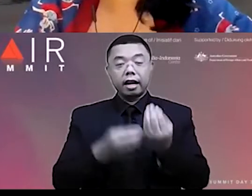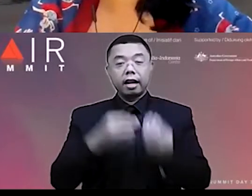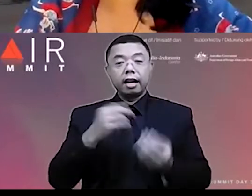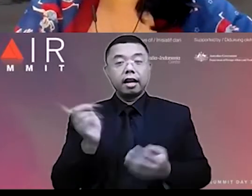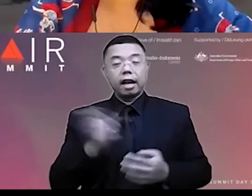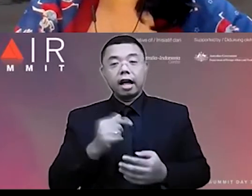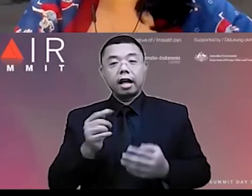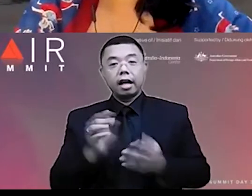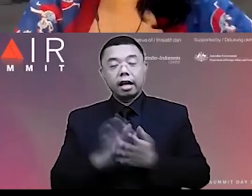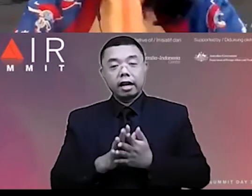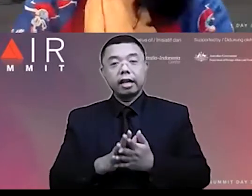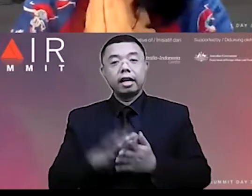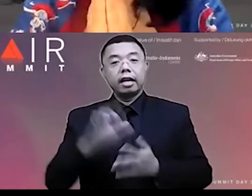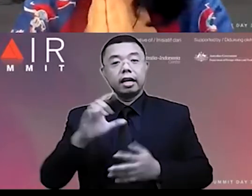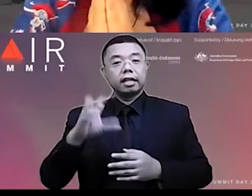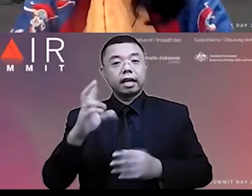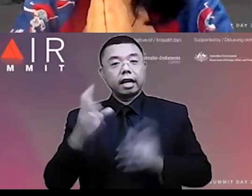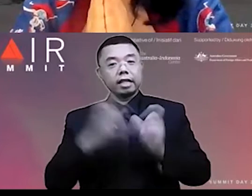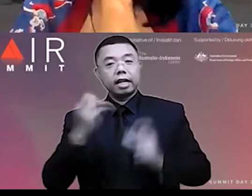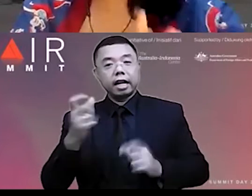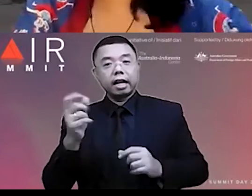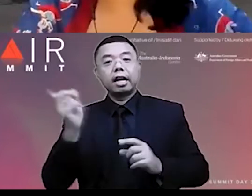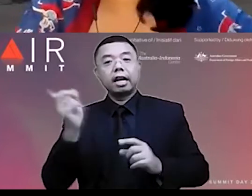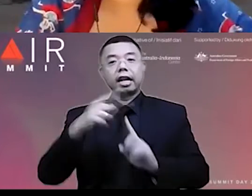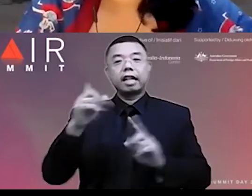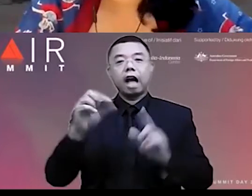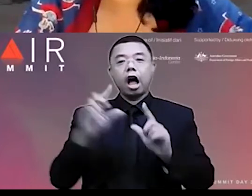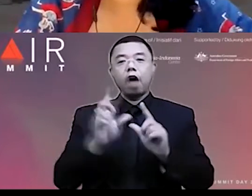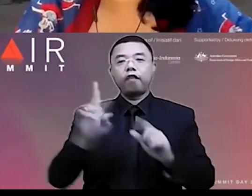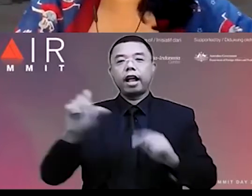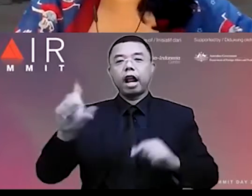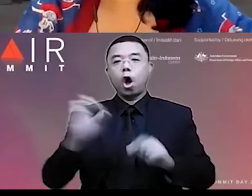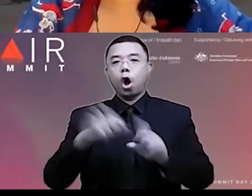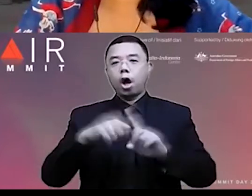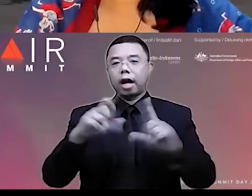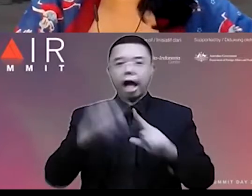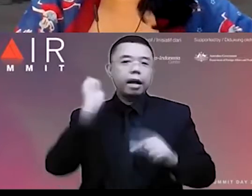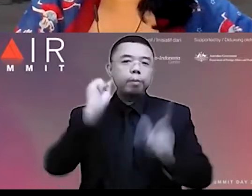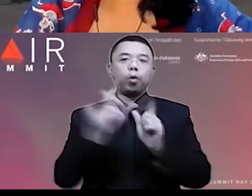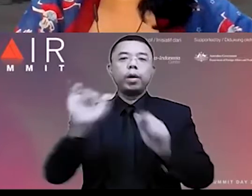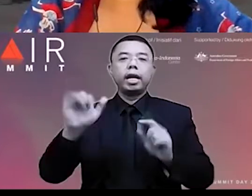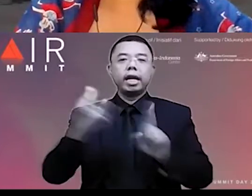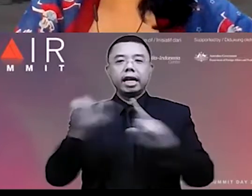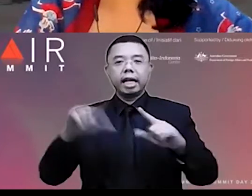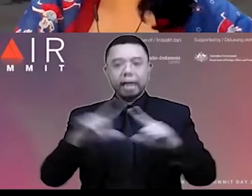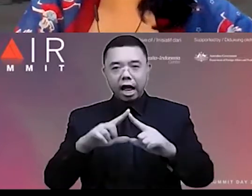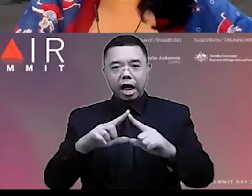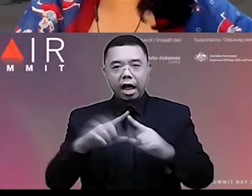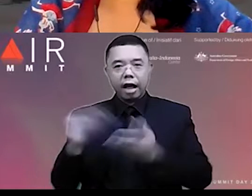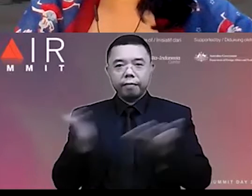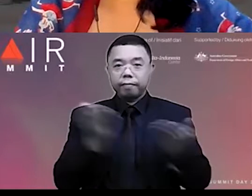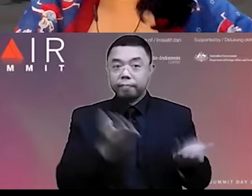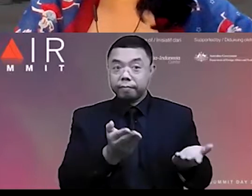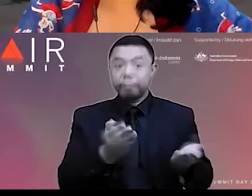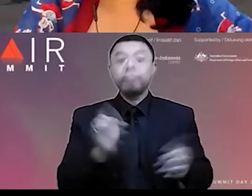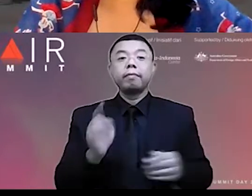Traveloka, Bu Widyasari Listoyowulan. Now, she is across what is happening in the tourism